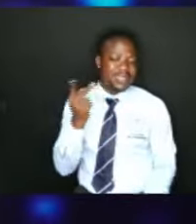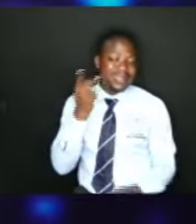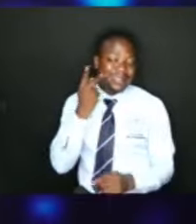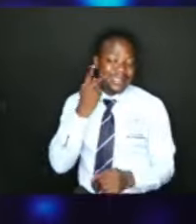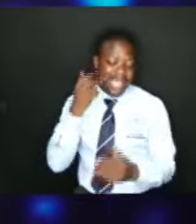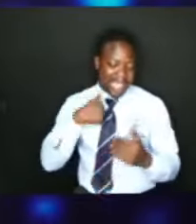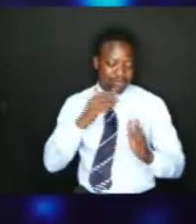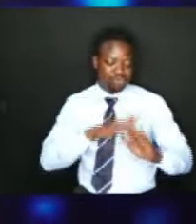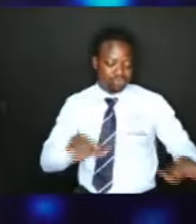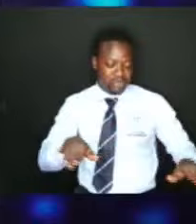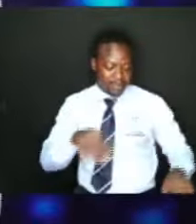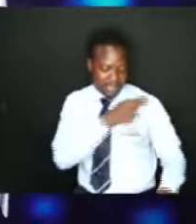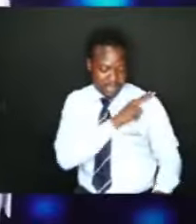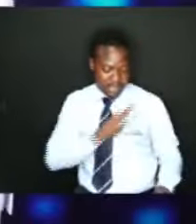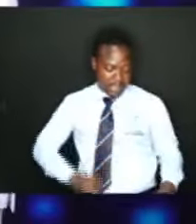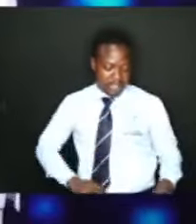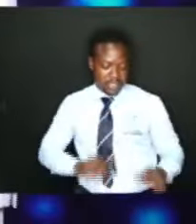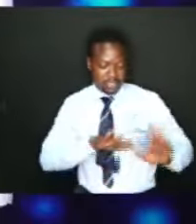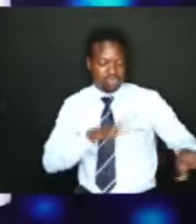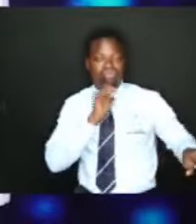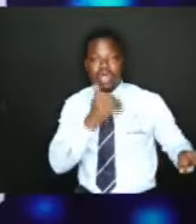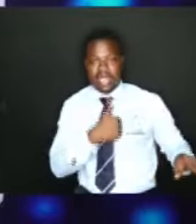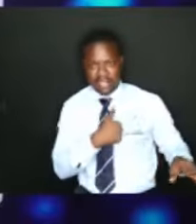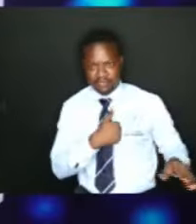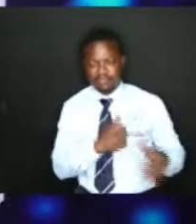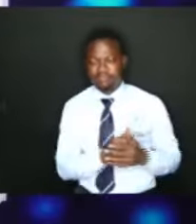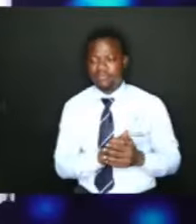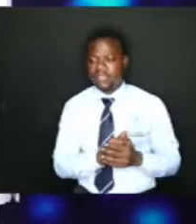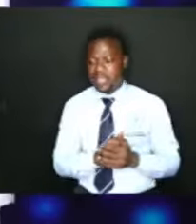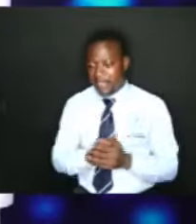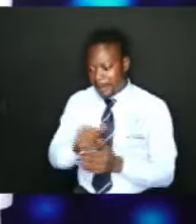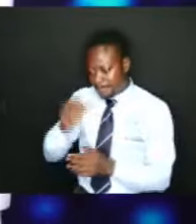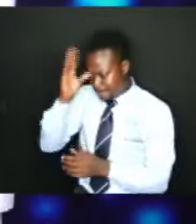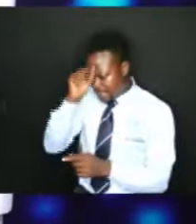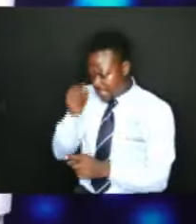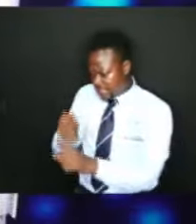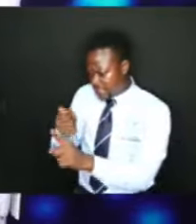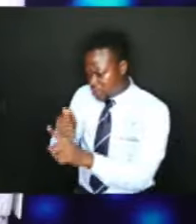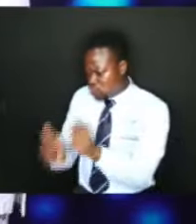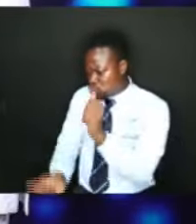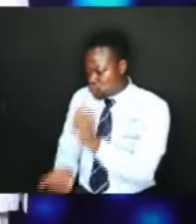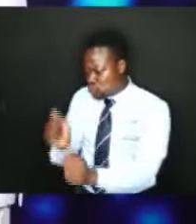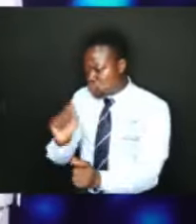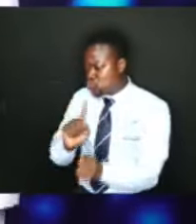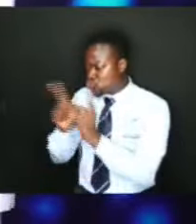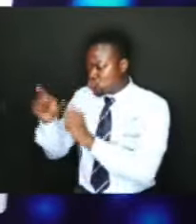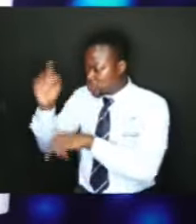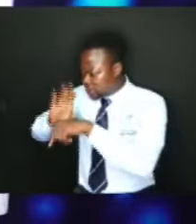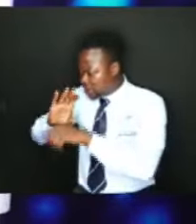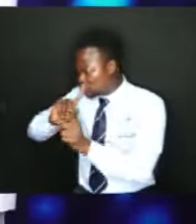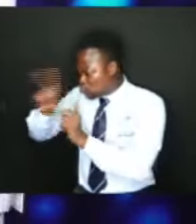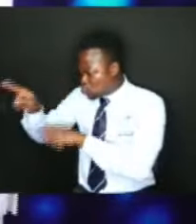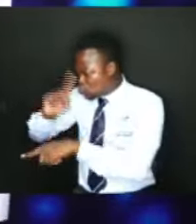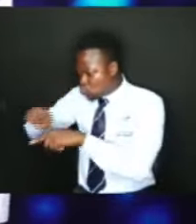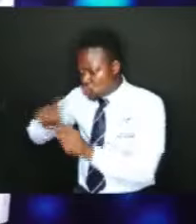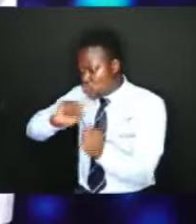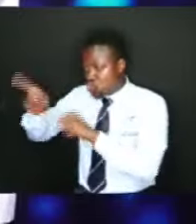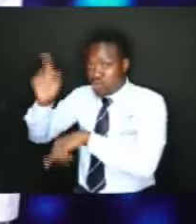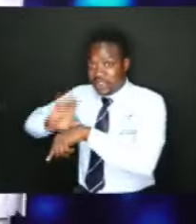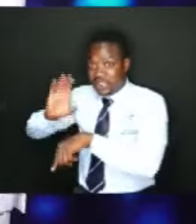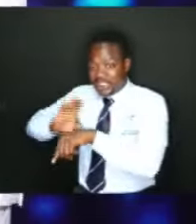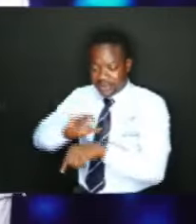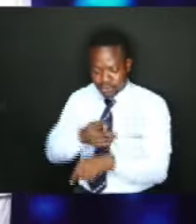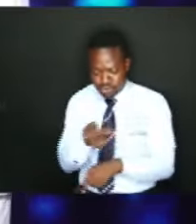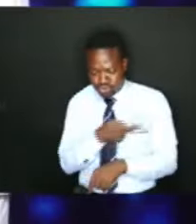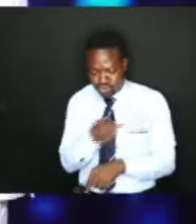after year the man will go to worship in Shiloh. She will go with the two wives. So same say afibia